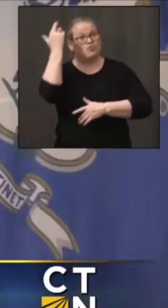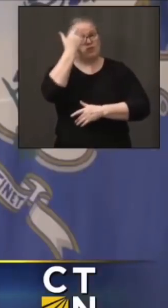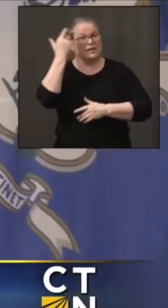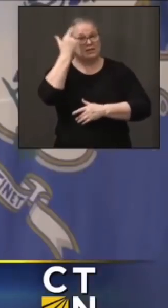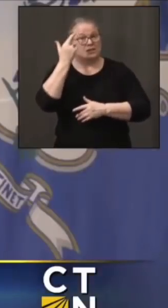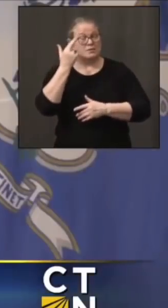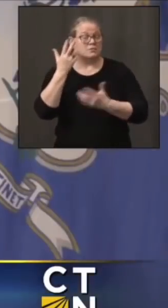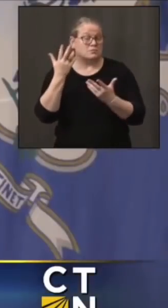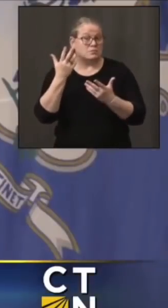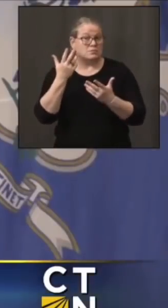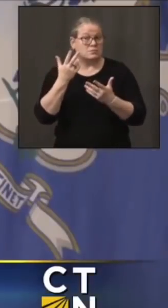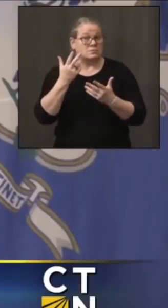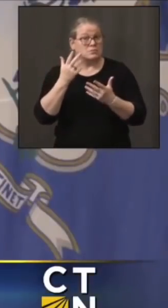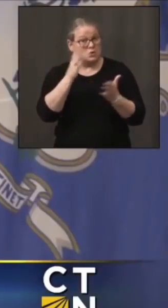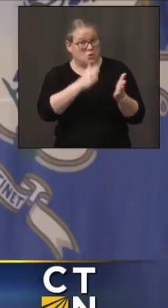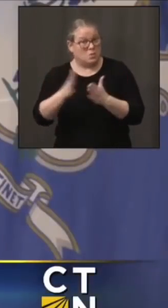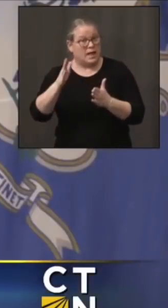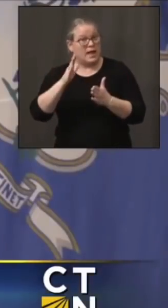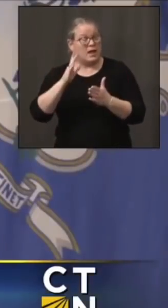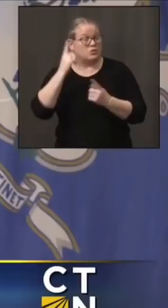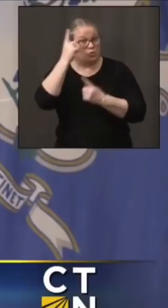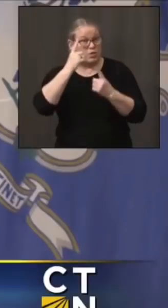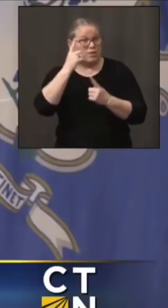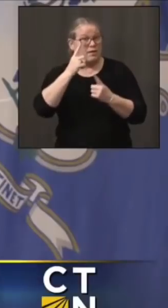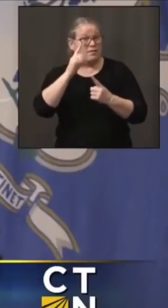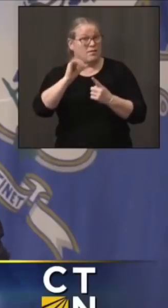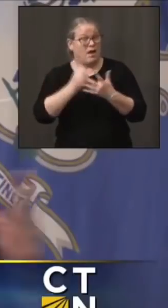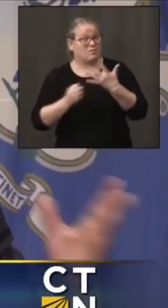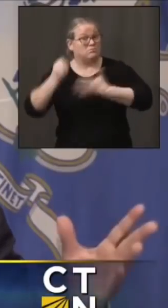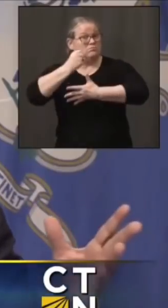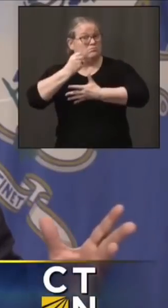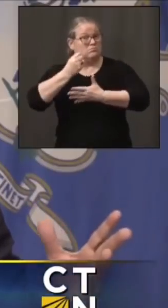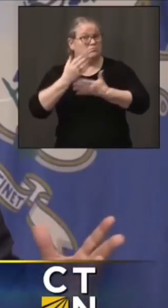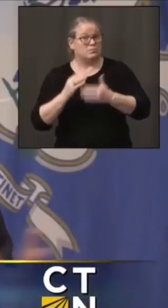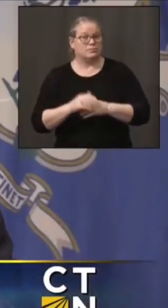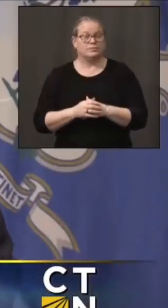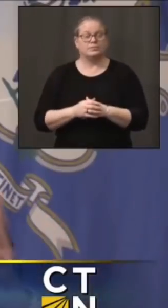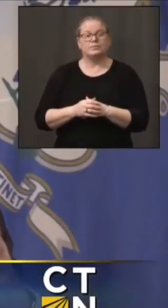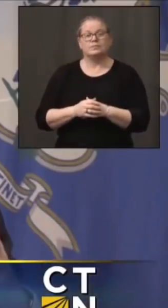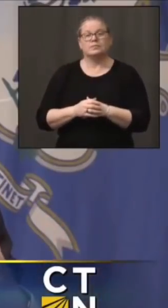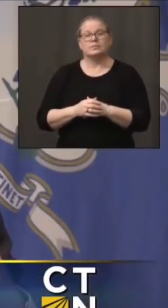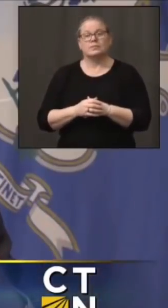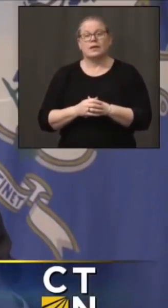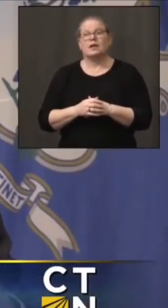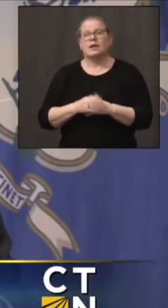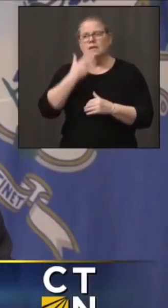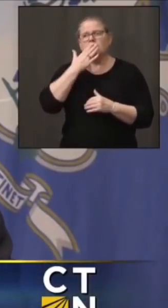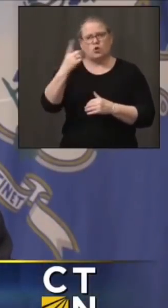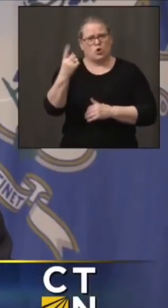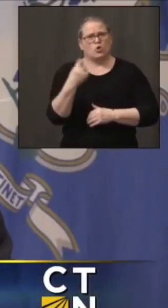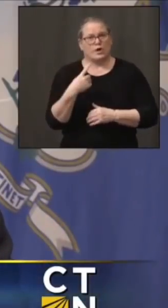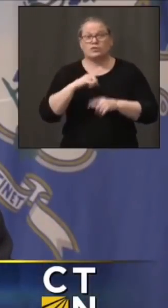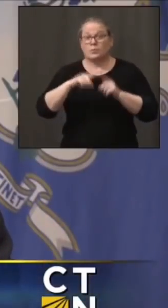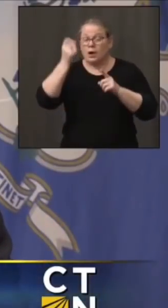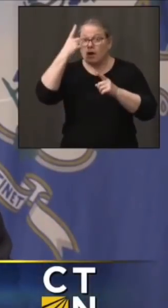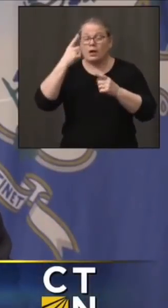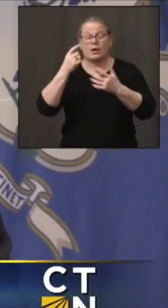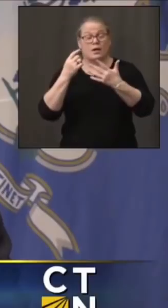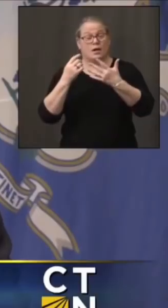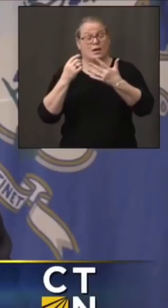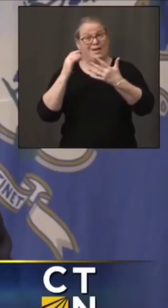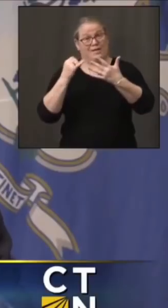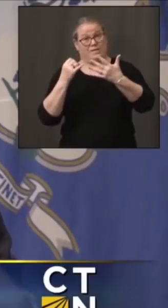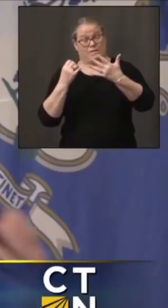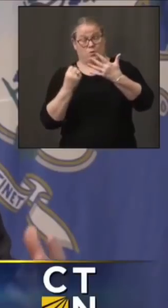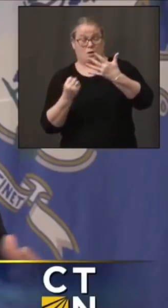put one group in the front of the line, other groups go to the back of the line. What limits us is not